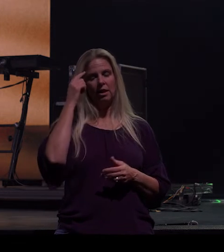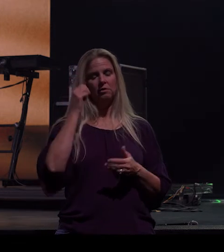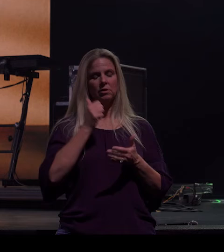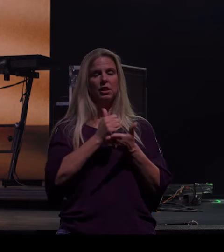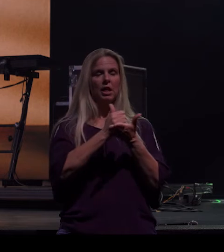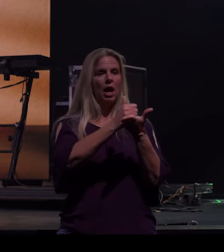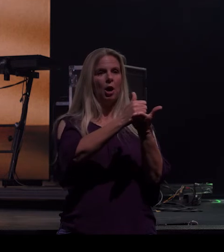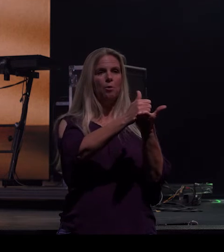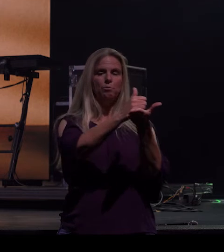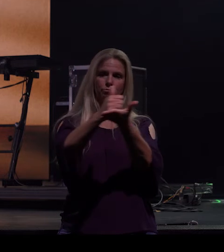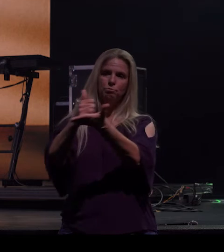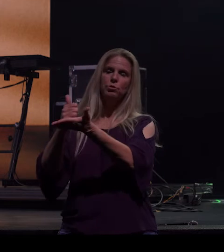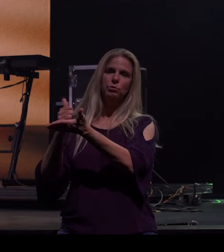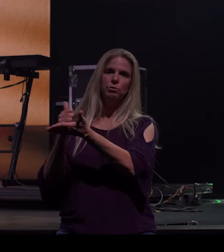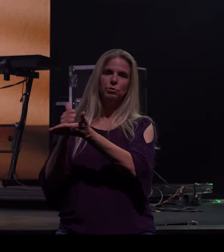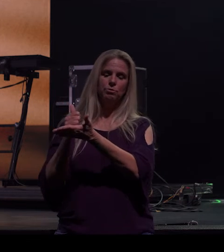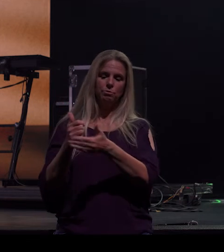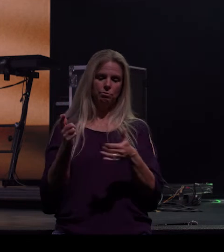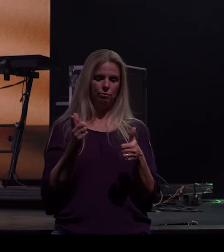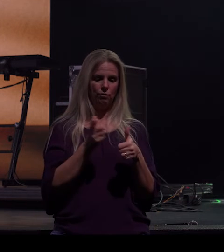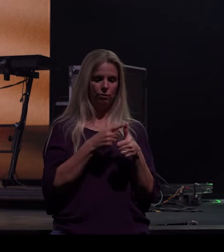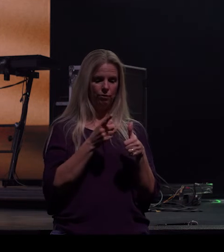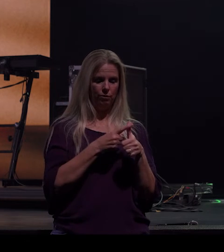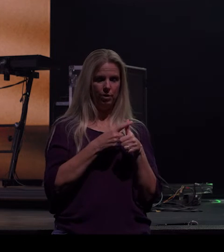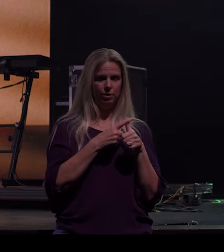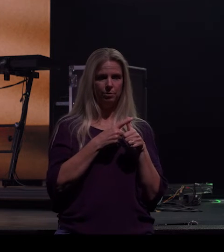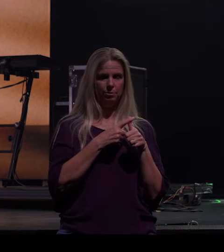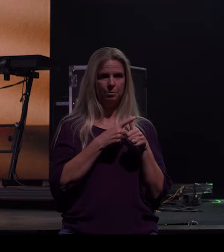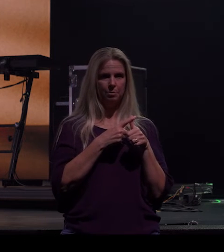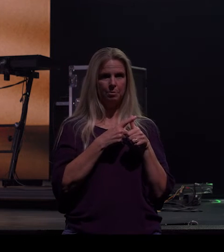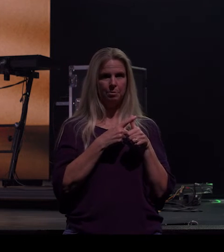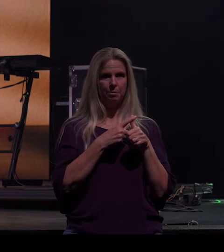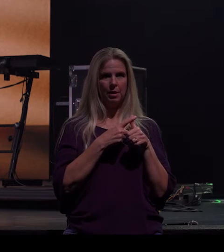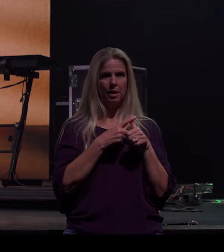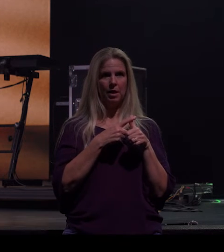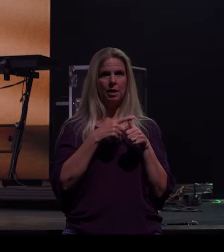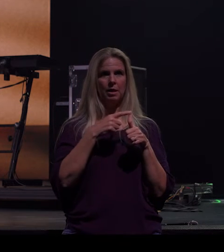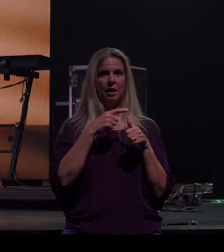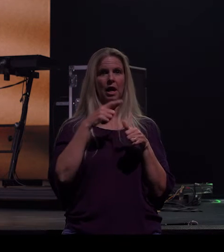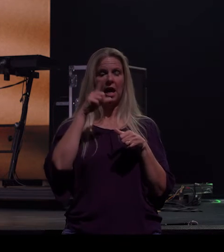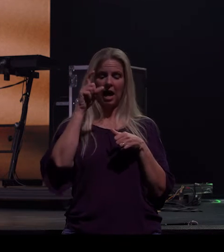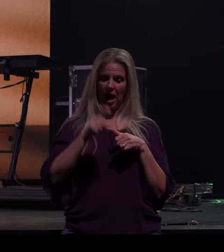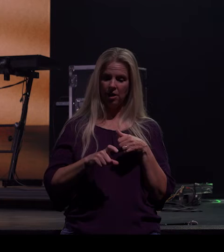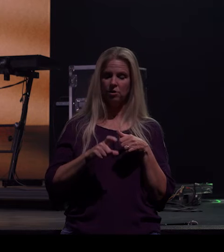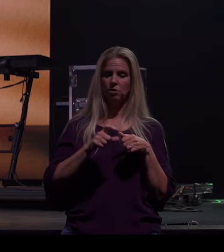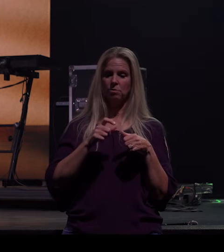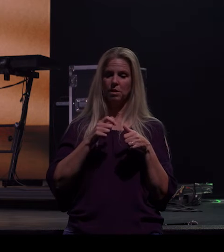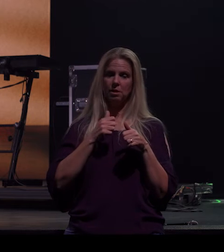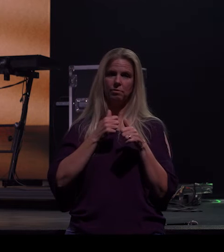well, right? Here's requirement number one. Make it a follower of Jesus.